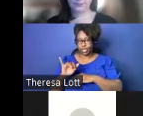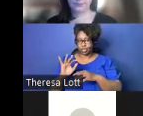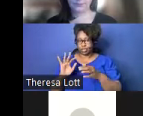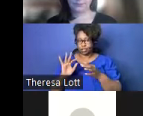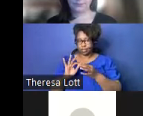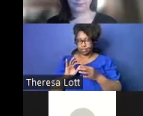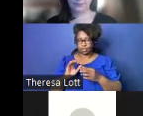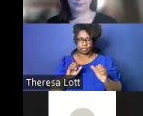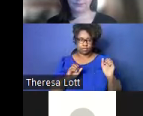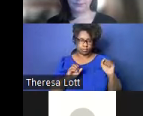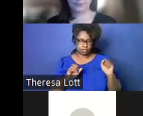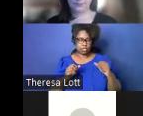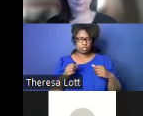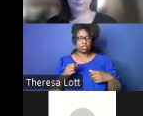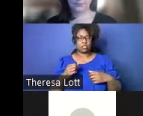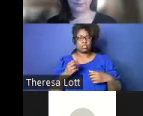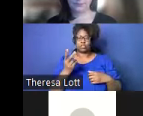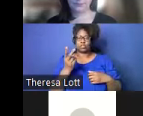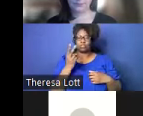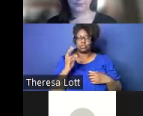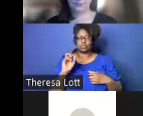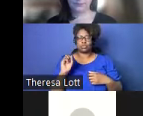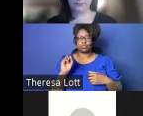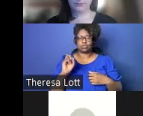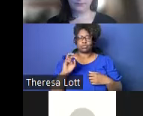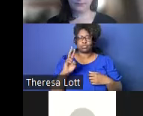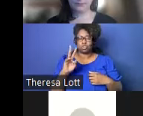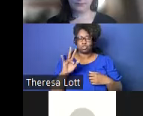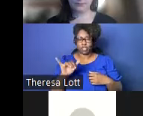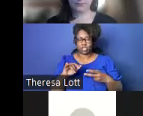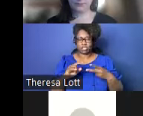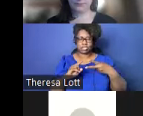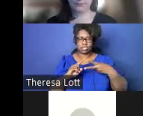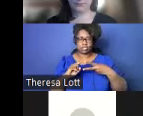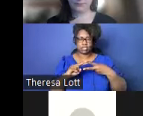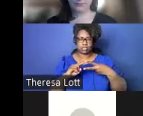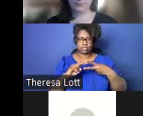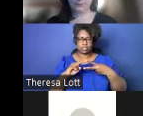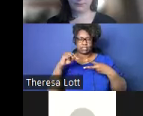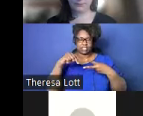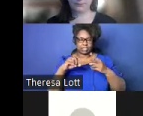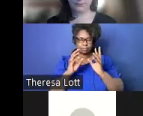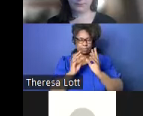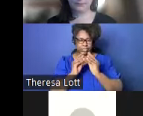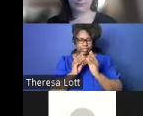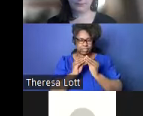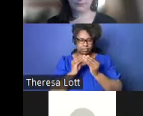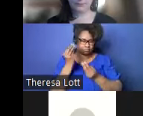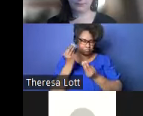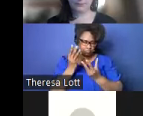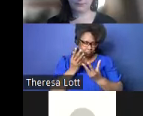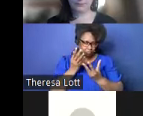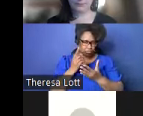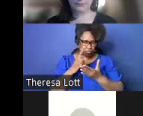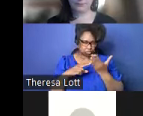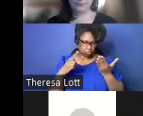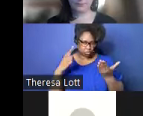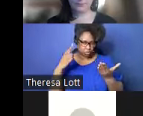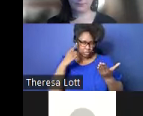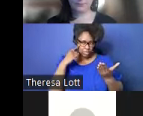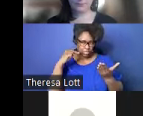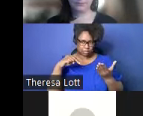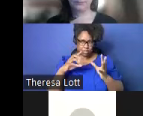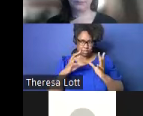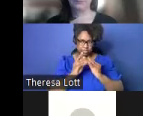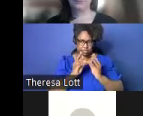we have two surveys. One is just about this meeting. If you just want to let us know what you thought of the meeting, how things